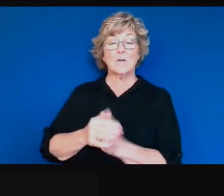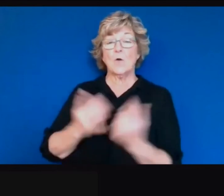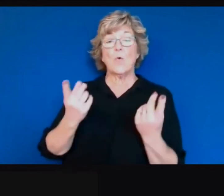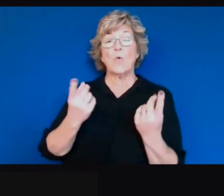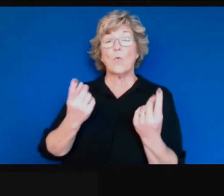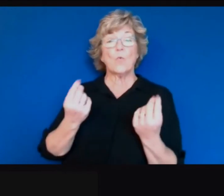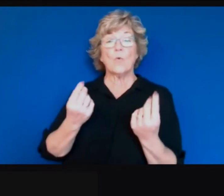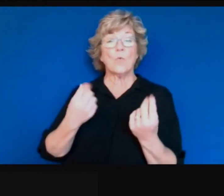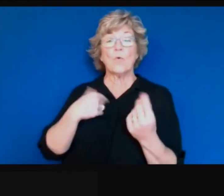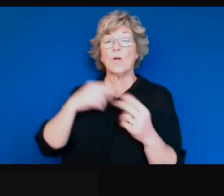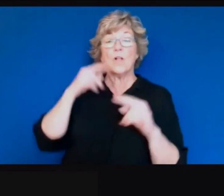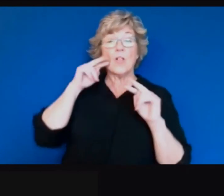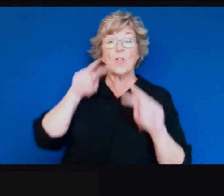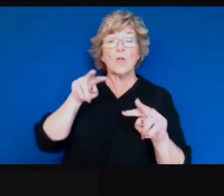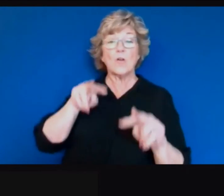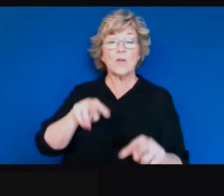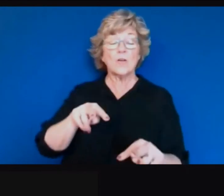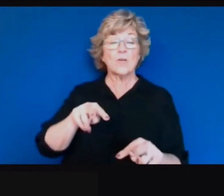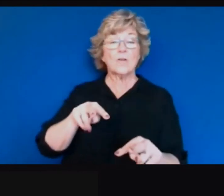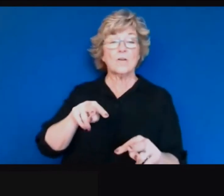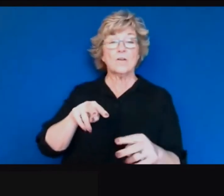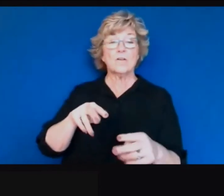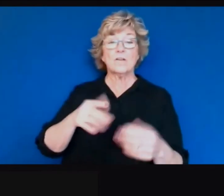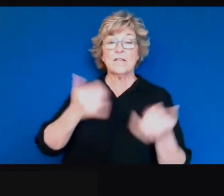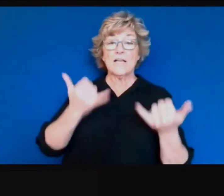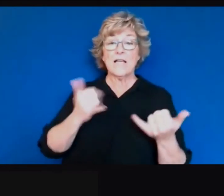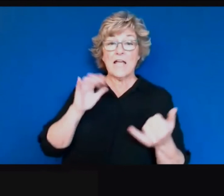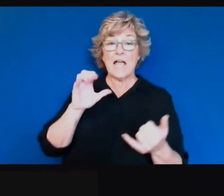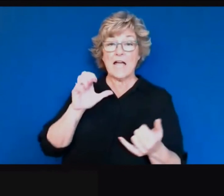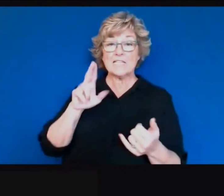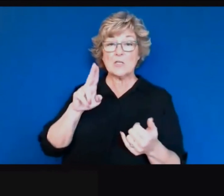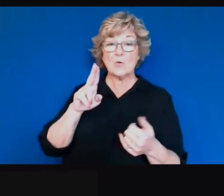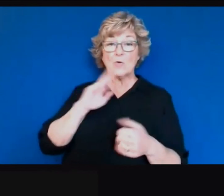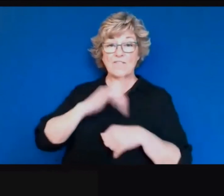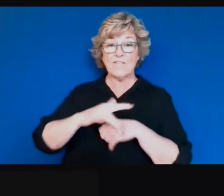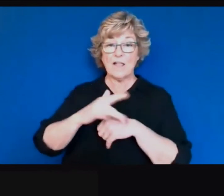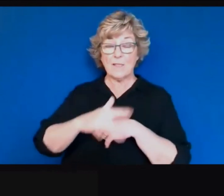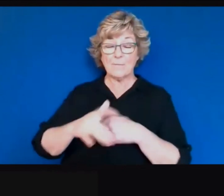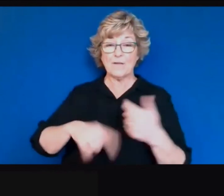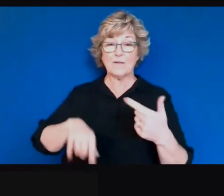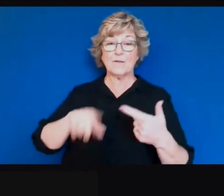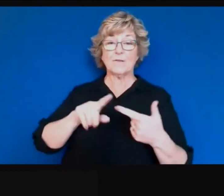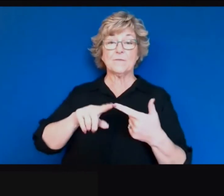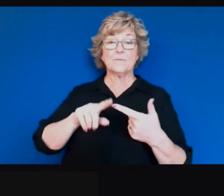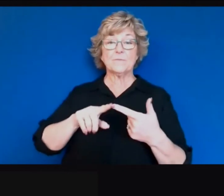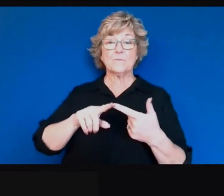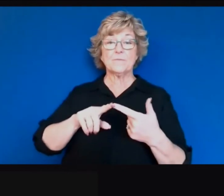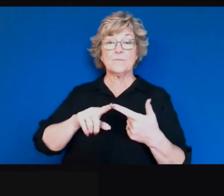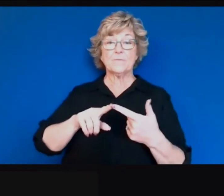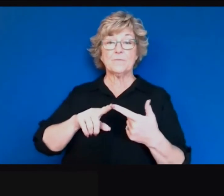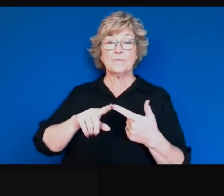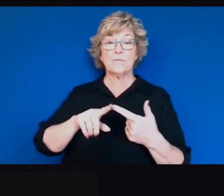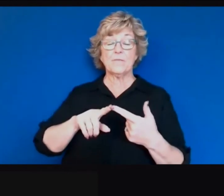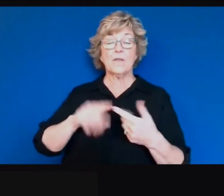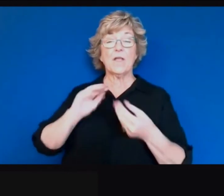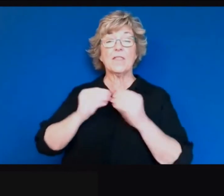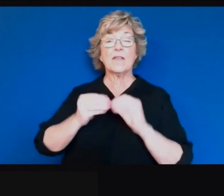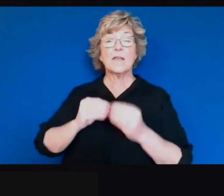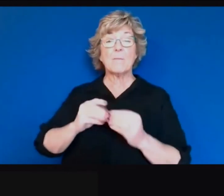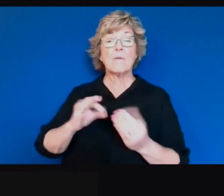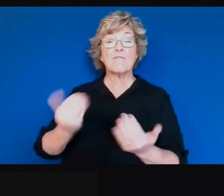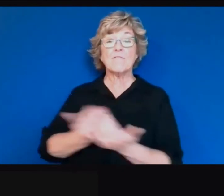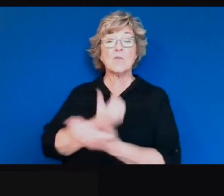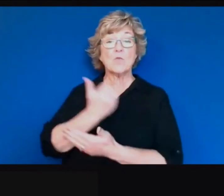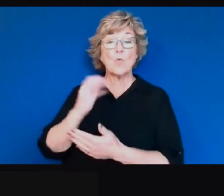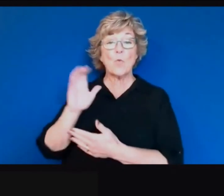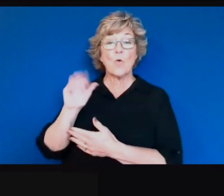looking at? We'll be looking at current ICU capacity. We'll be looking at the number of new